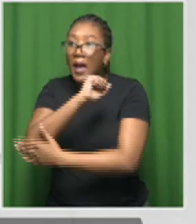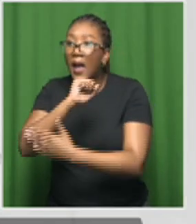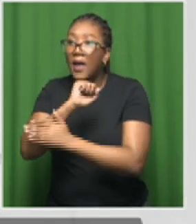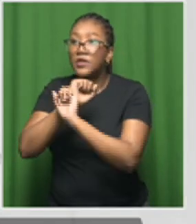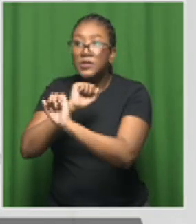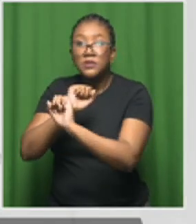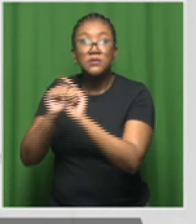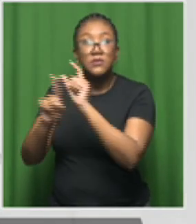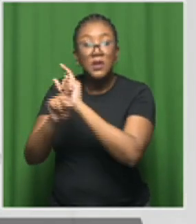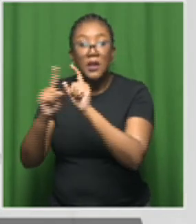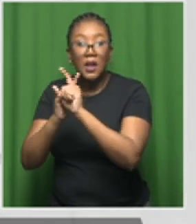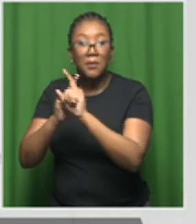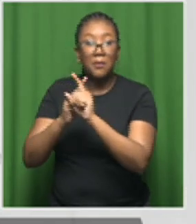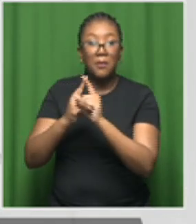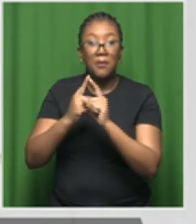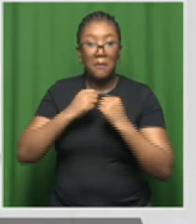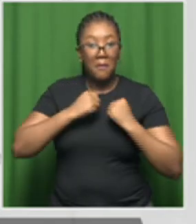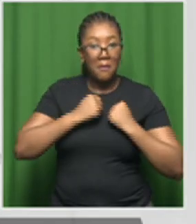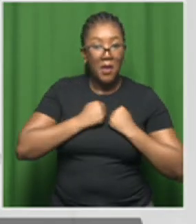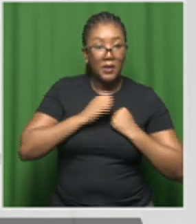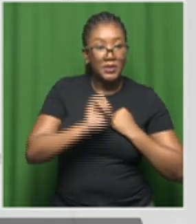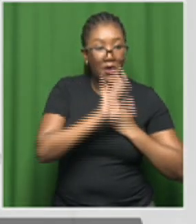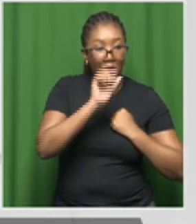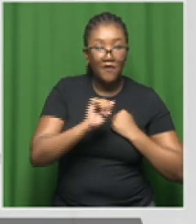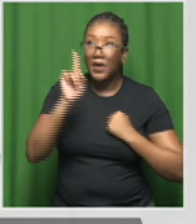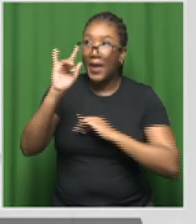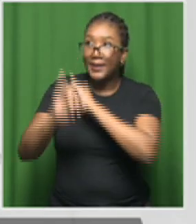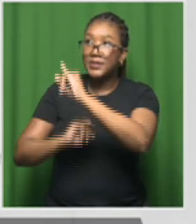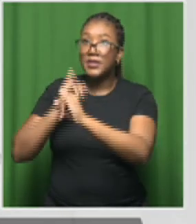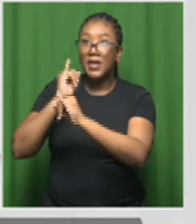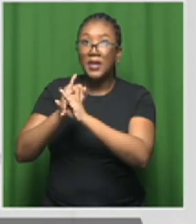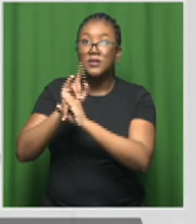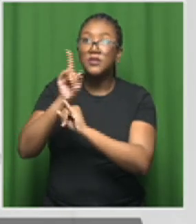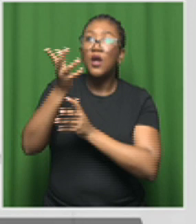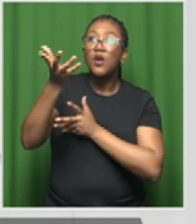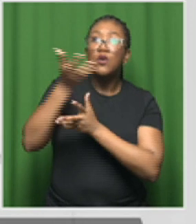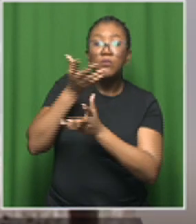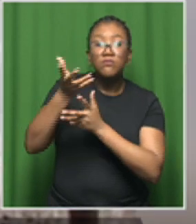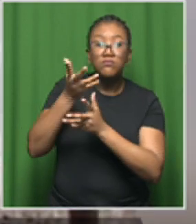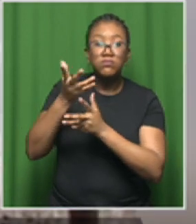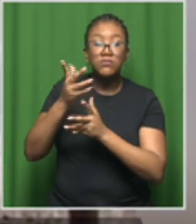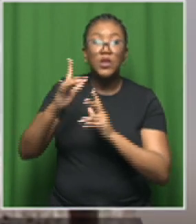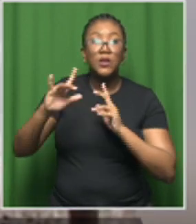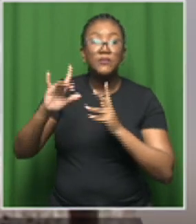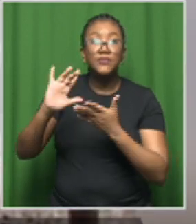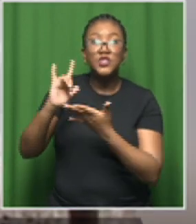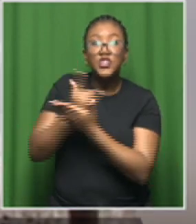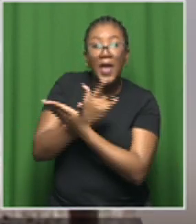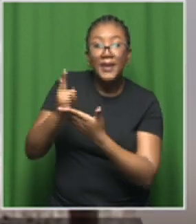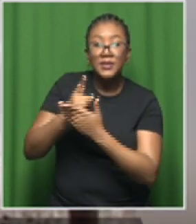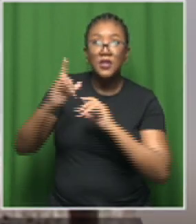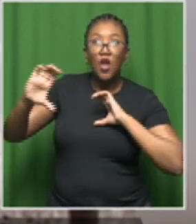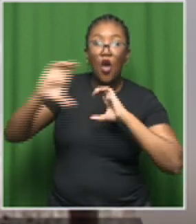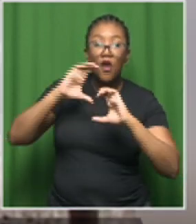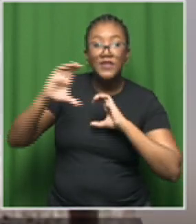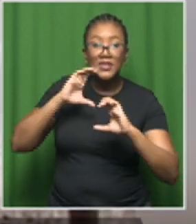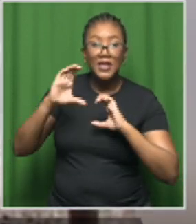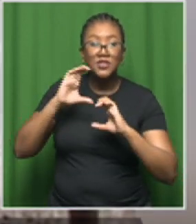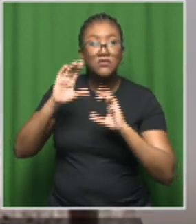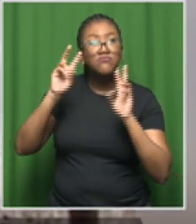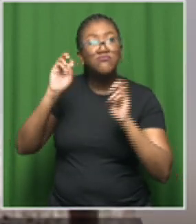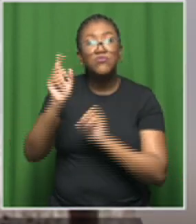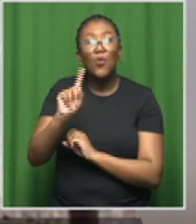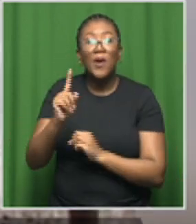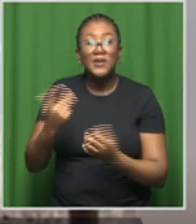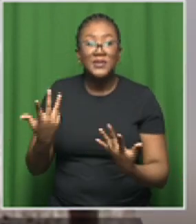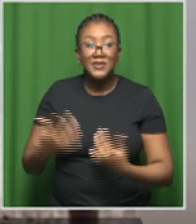have at international platforms like the WEF. So what kinds of conversations were had there in terms of just highlighting what you just